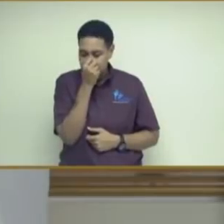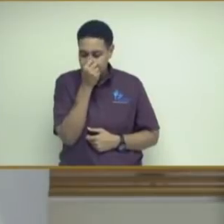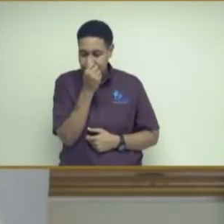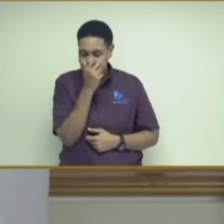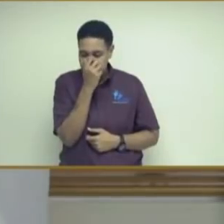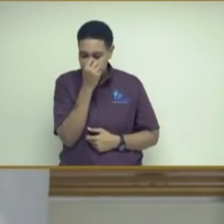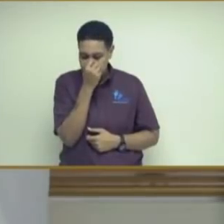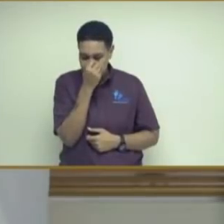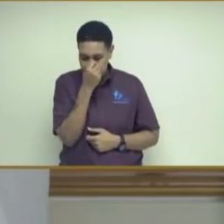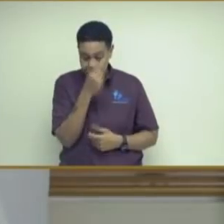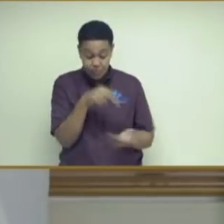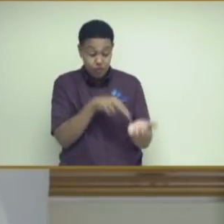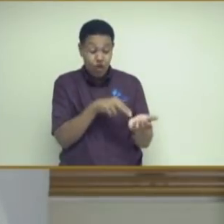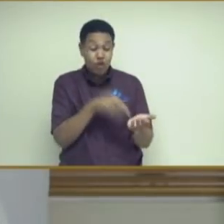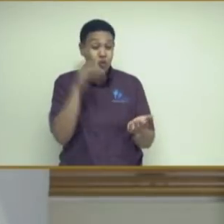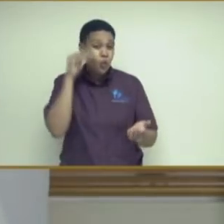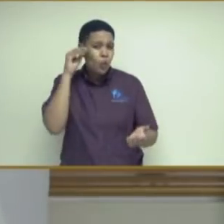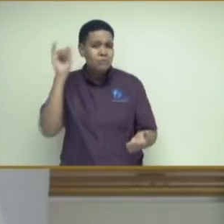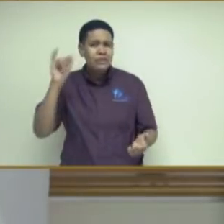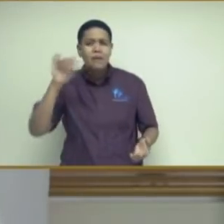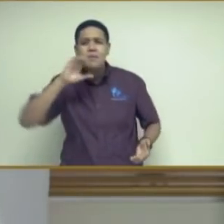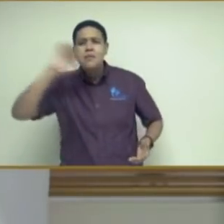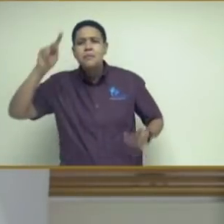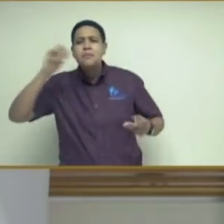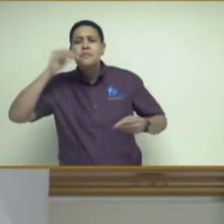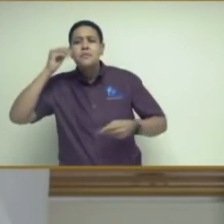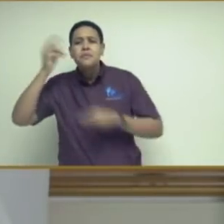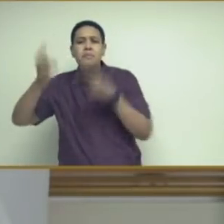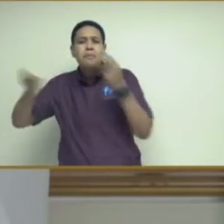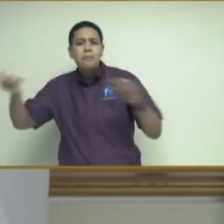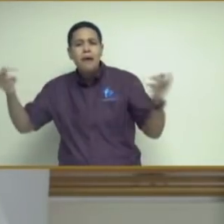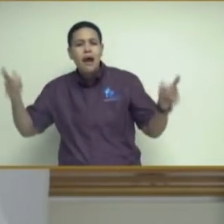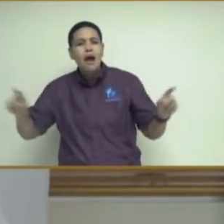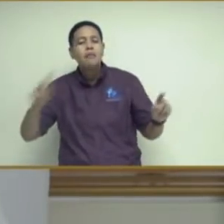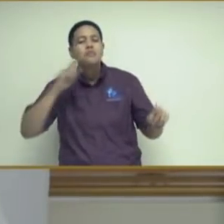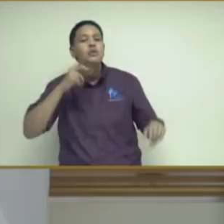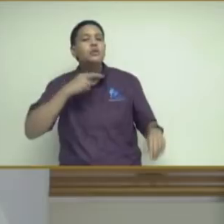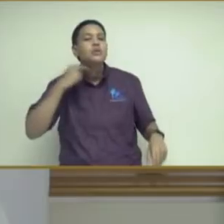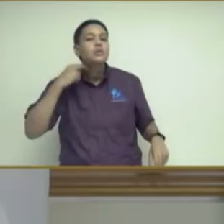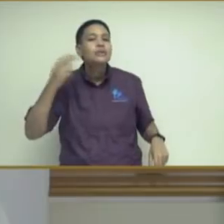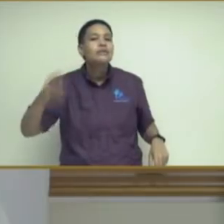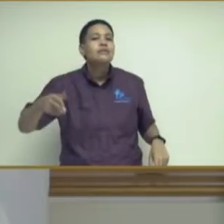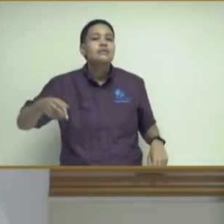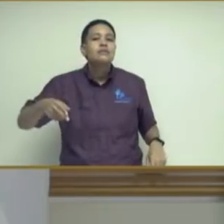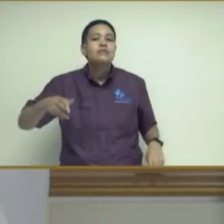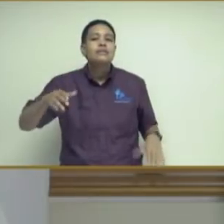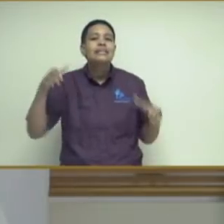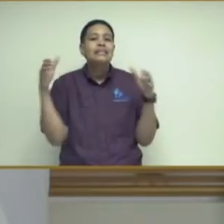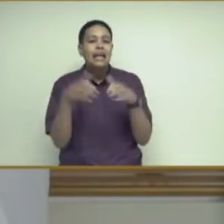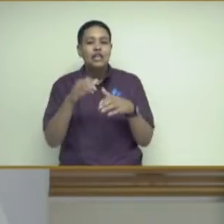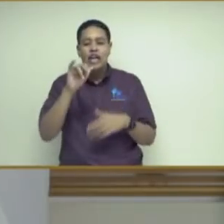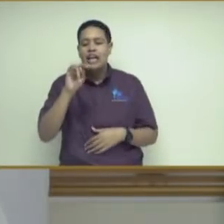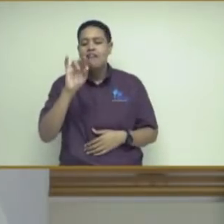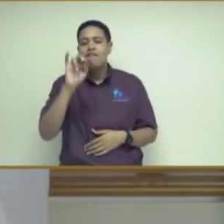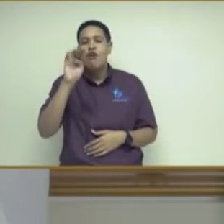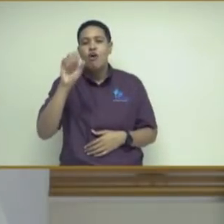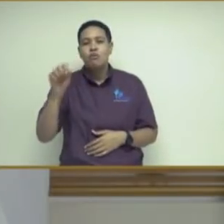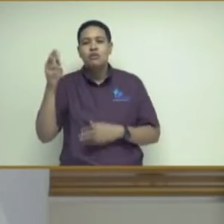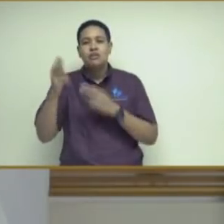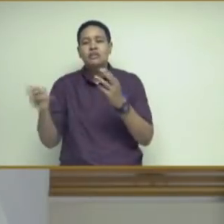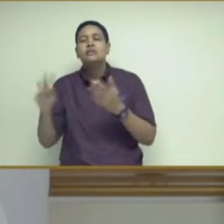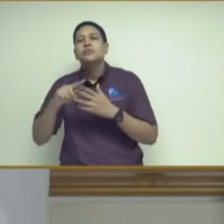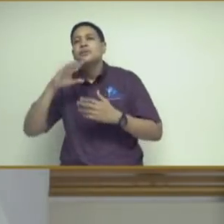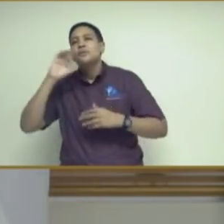case with infirmaries, represent another vulnerable risk category. And I did announce some time ago